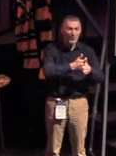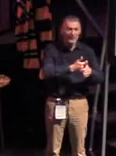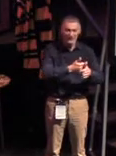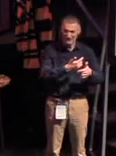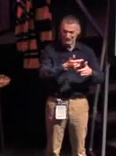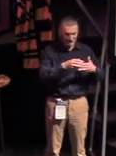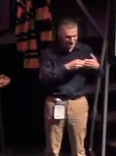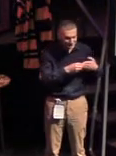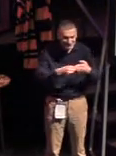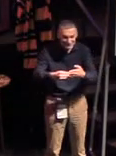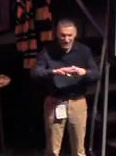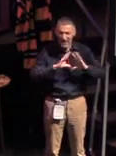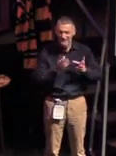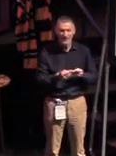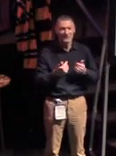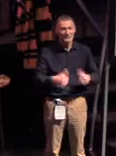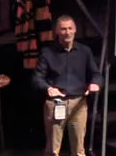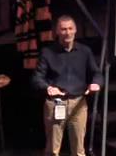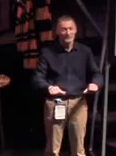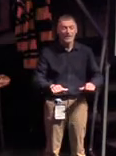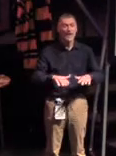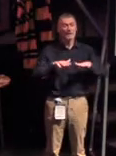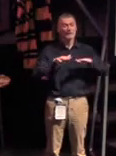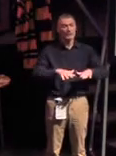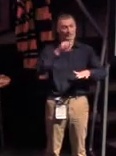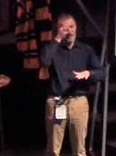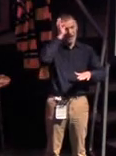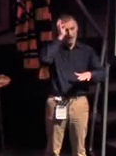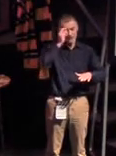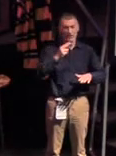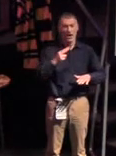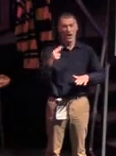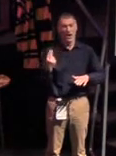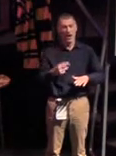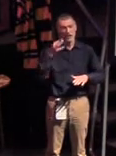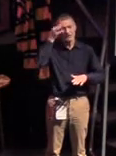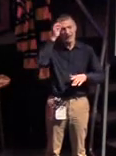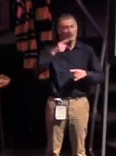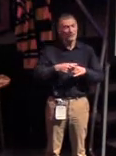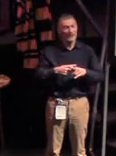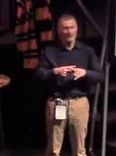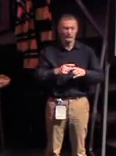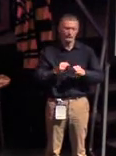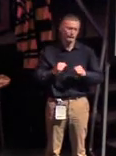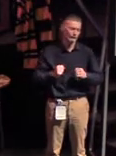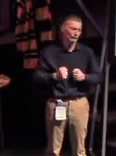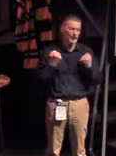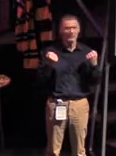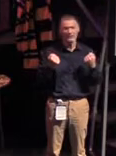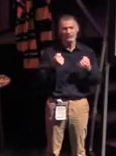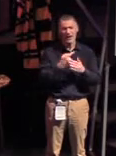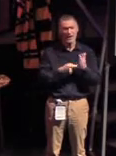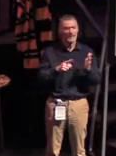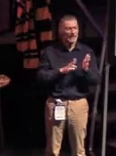this process beautifully. To the British Council and the Arts Council England, who have championed IETM Hull, as well as providing funding